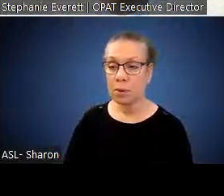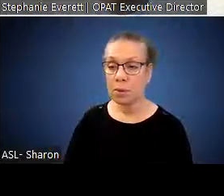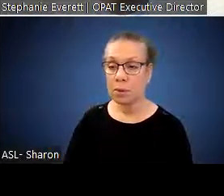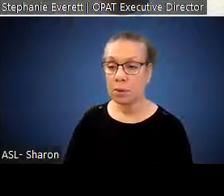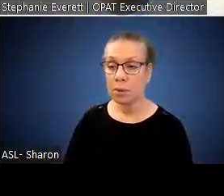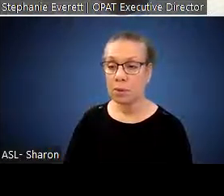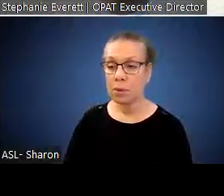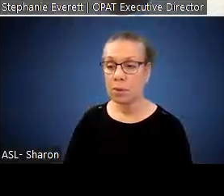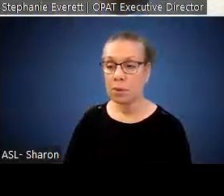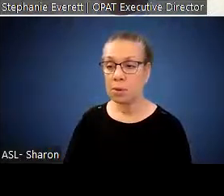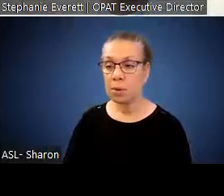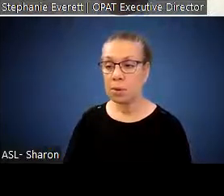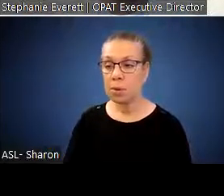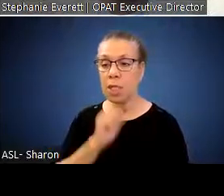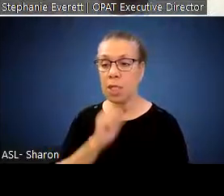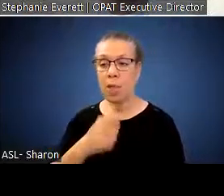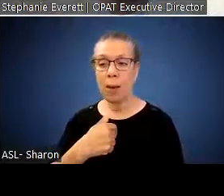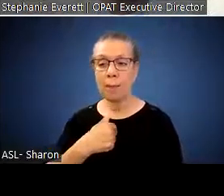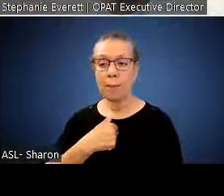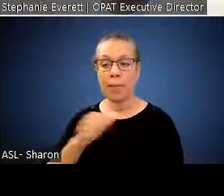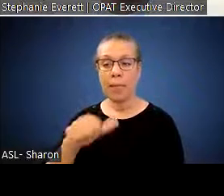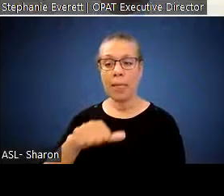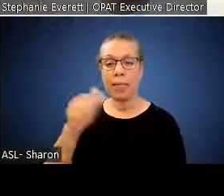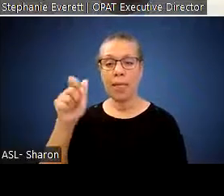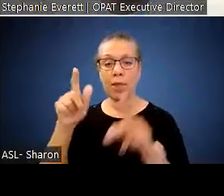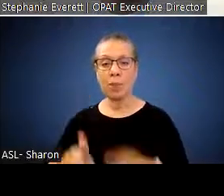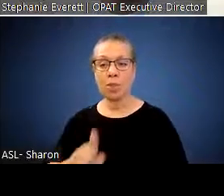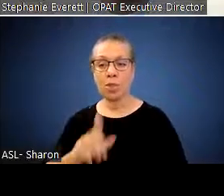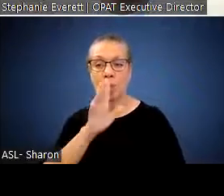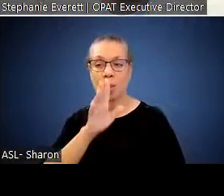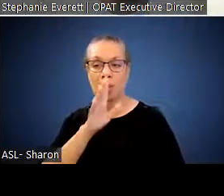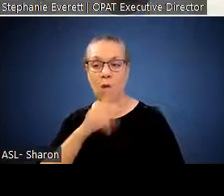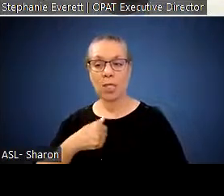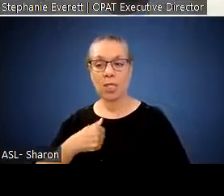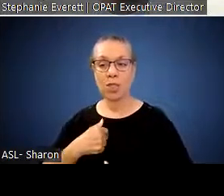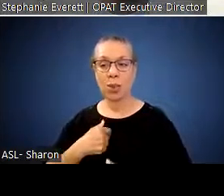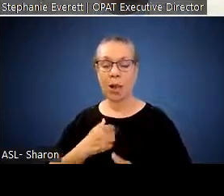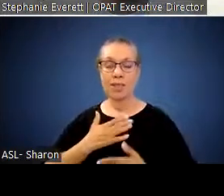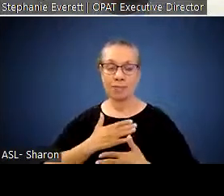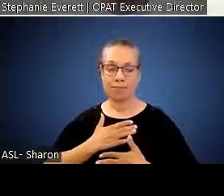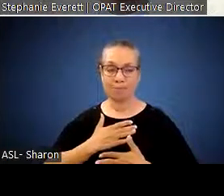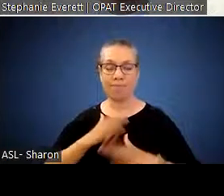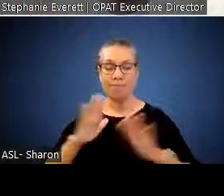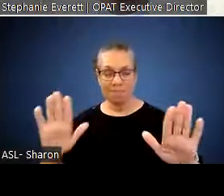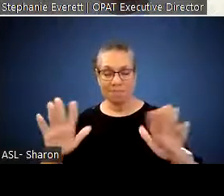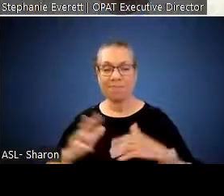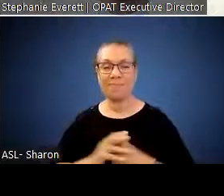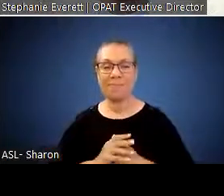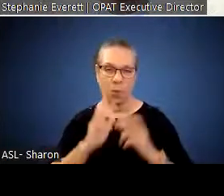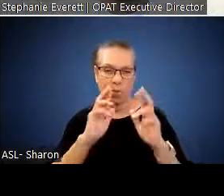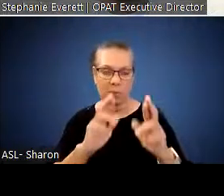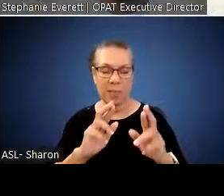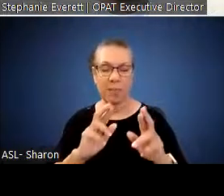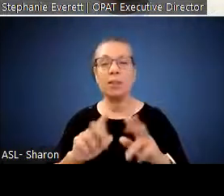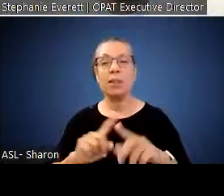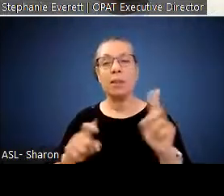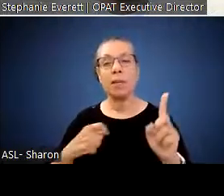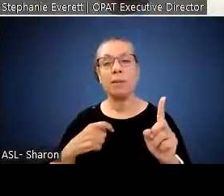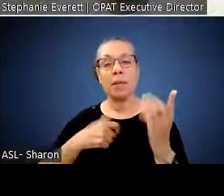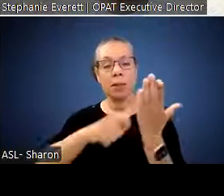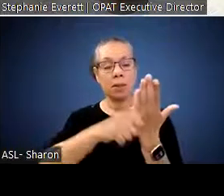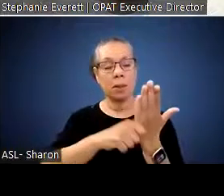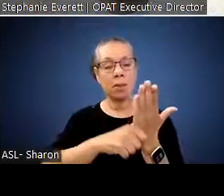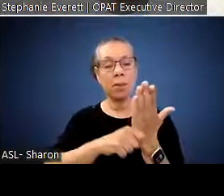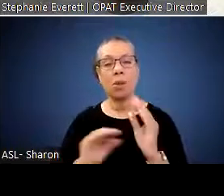Not me. Somebody else was speaking and I just stopped. I was going to say it might be a good thing to put them in some of the